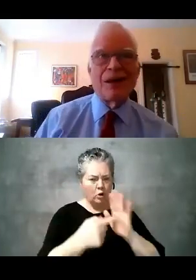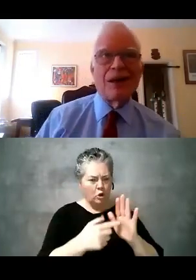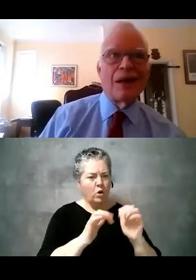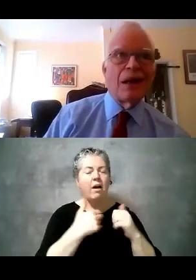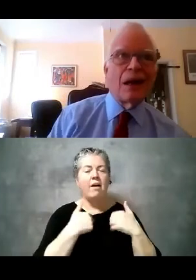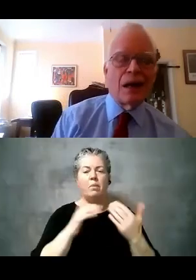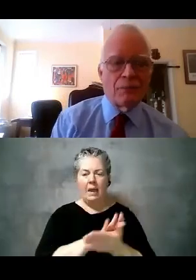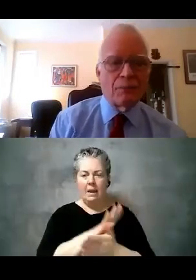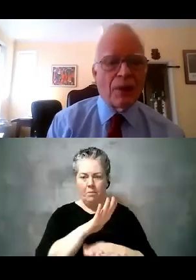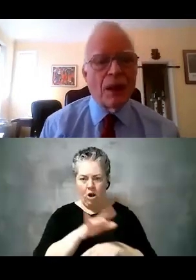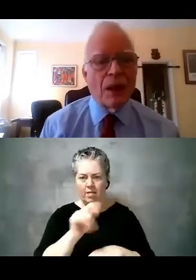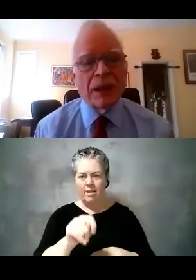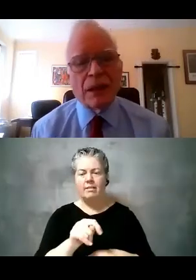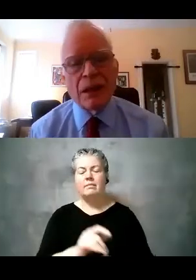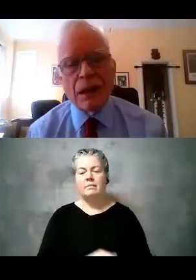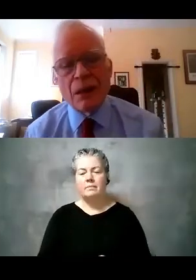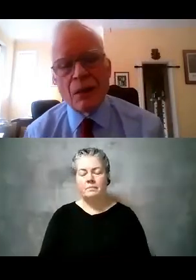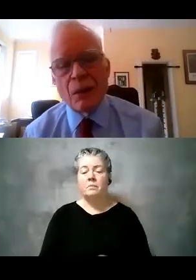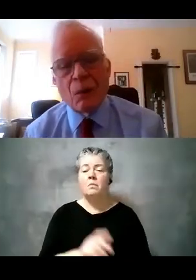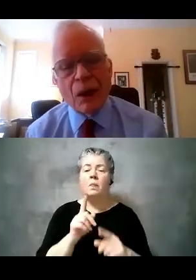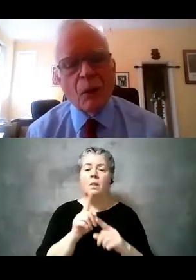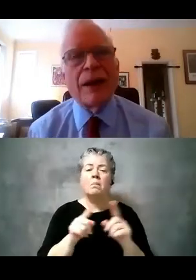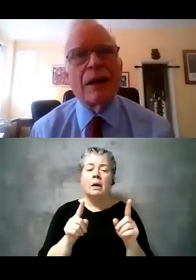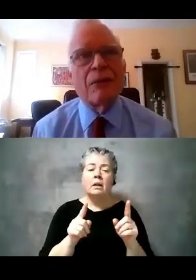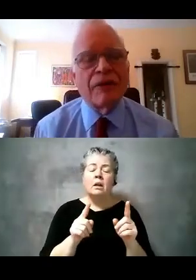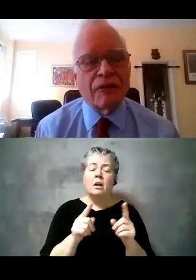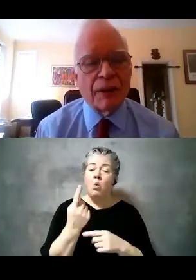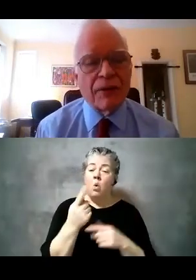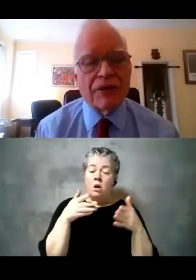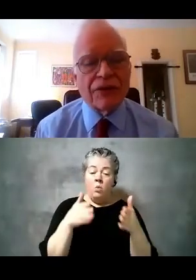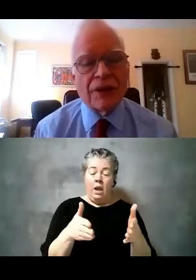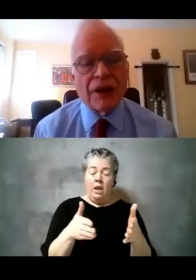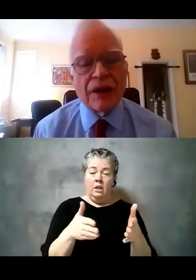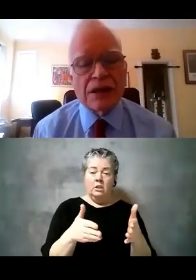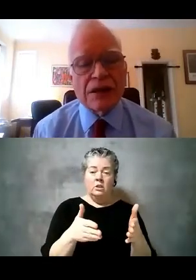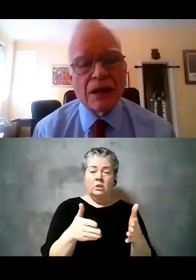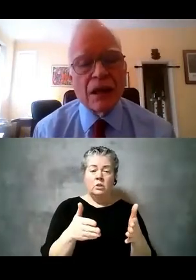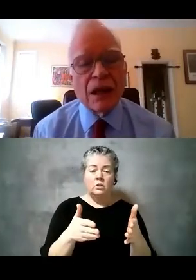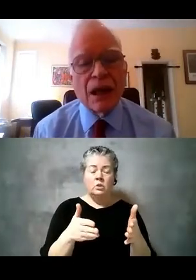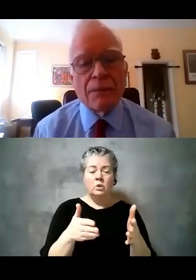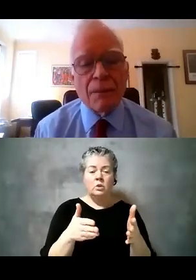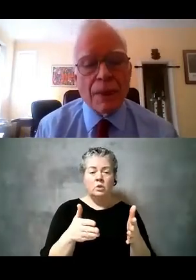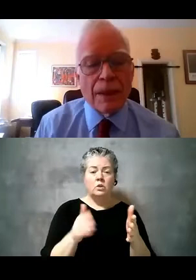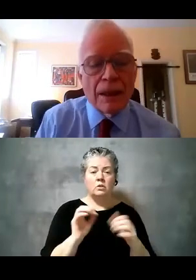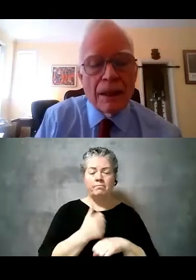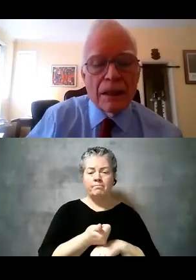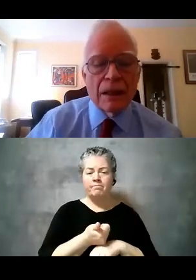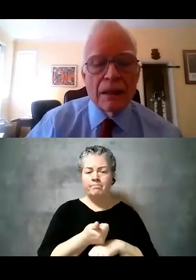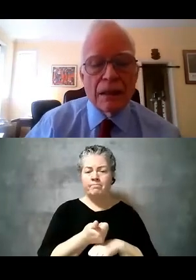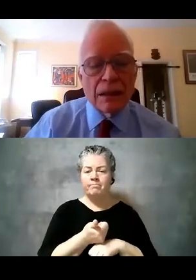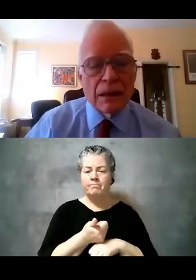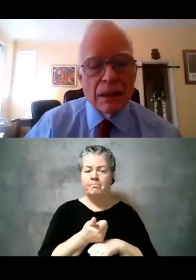on it. But one way to reframe this is, and